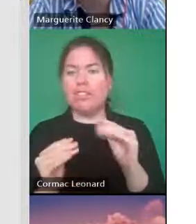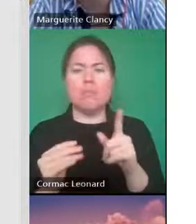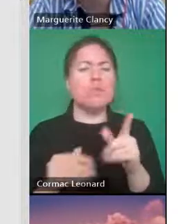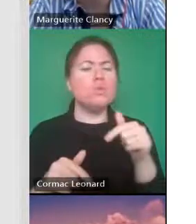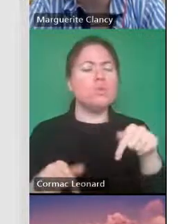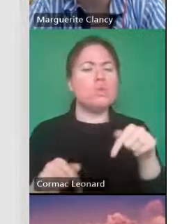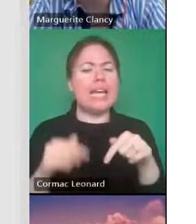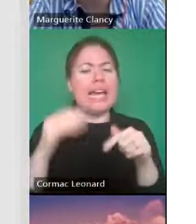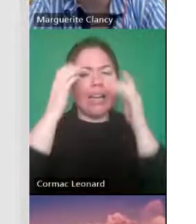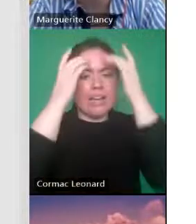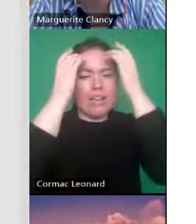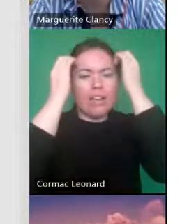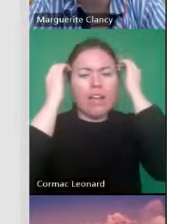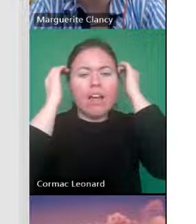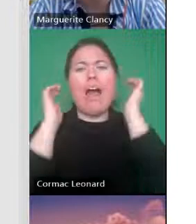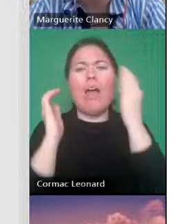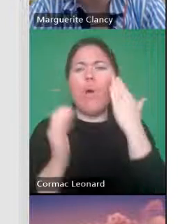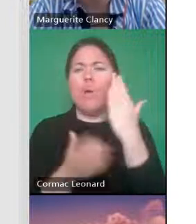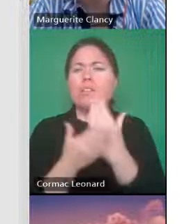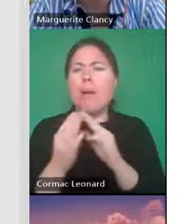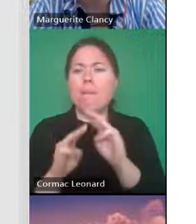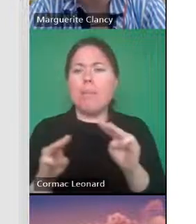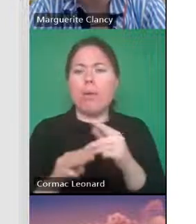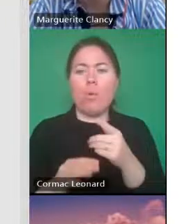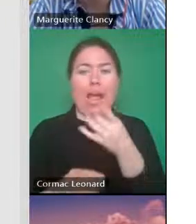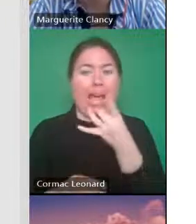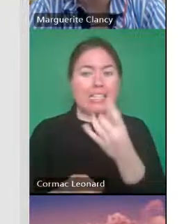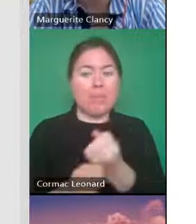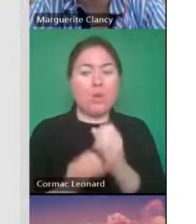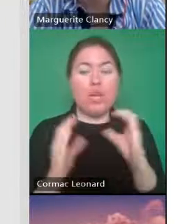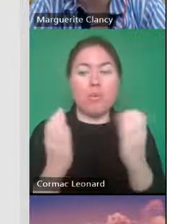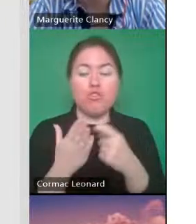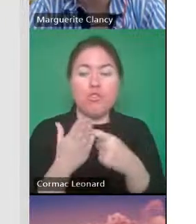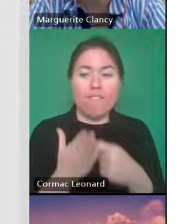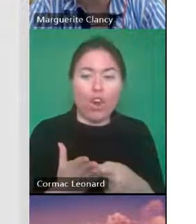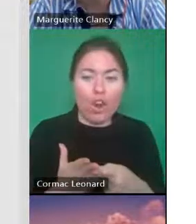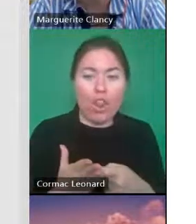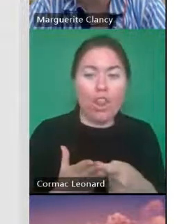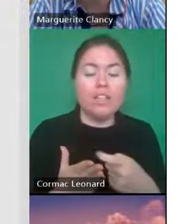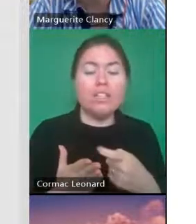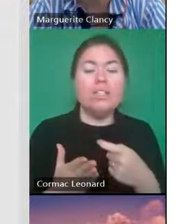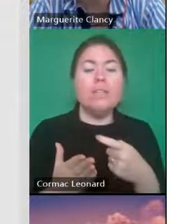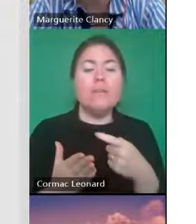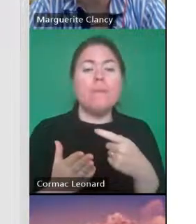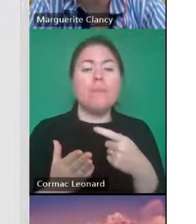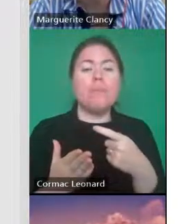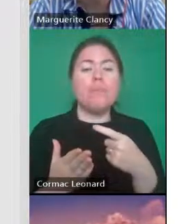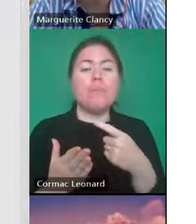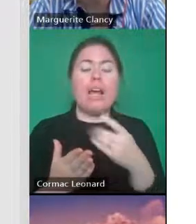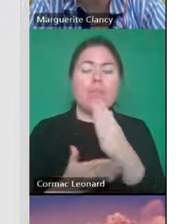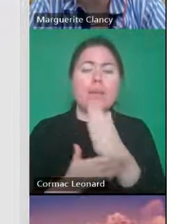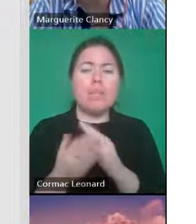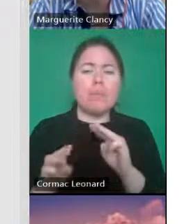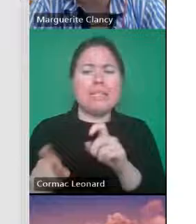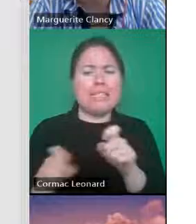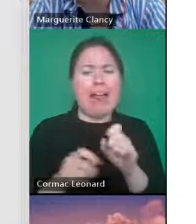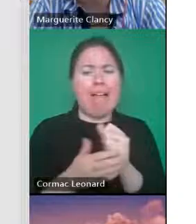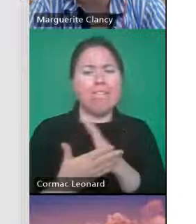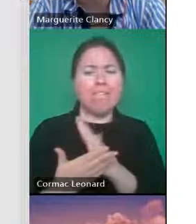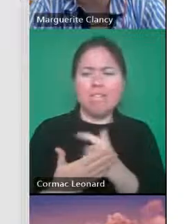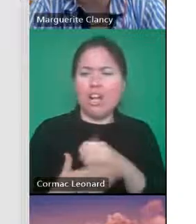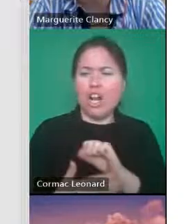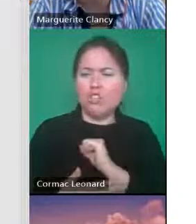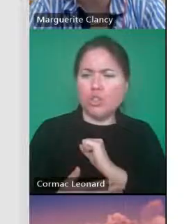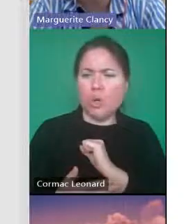have come on today to hear about community referrals, and maybe some people would be still a bit unsure